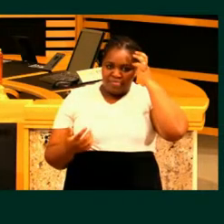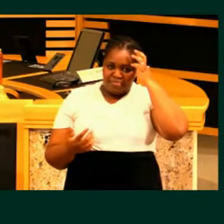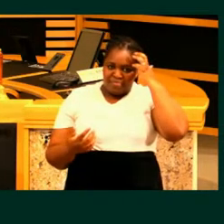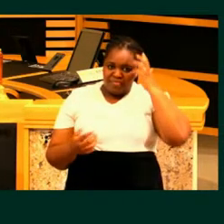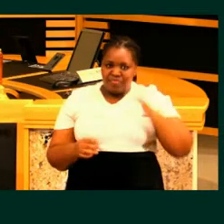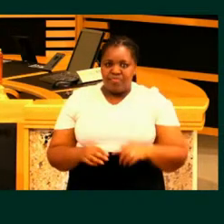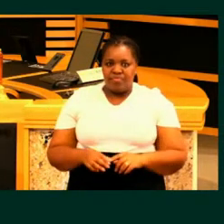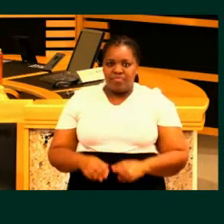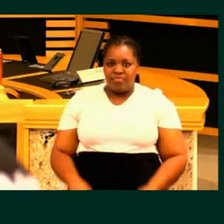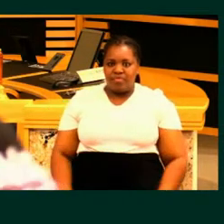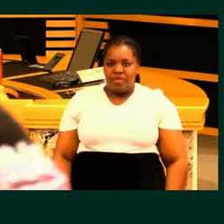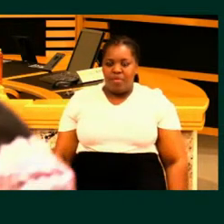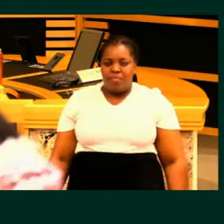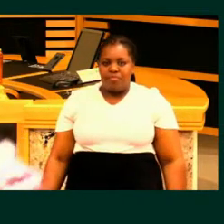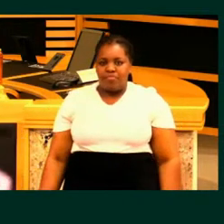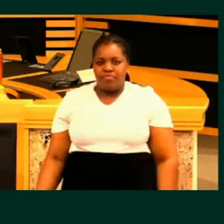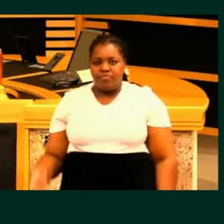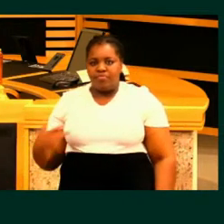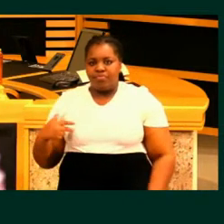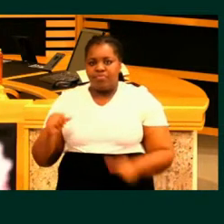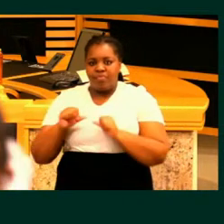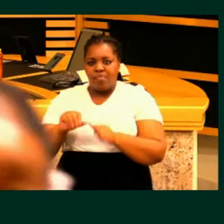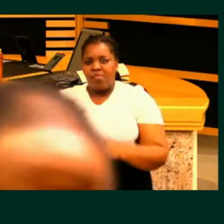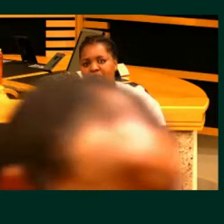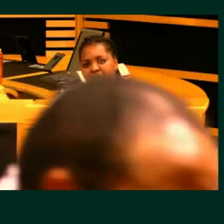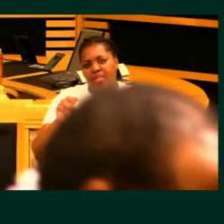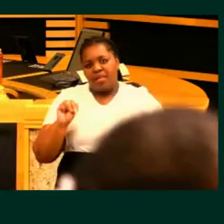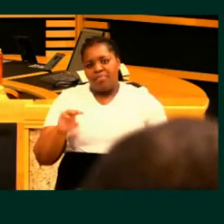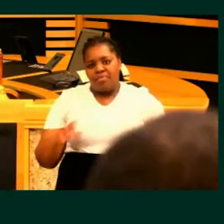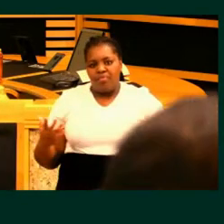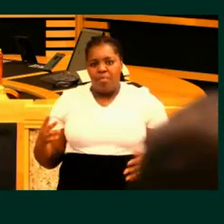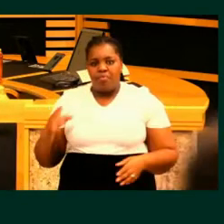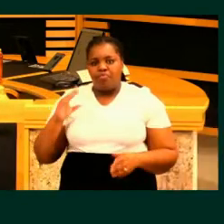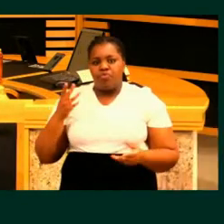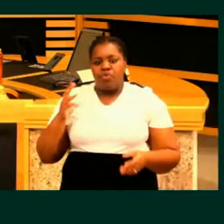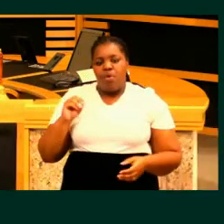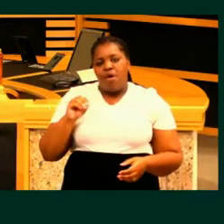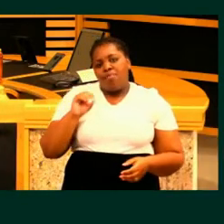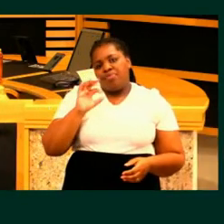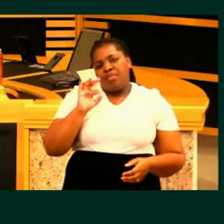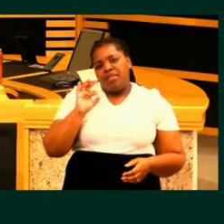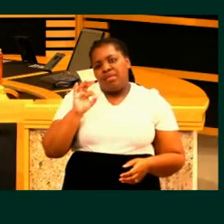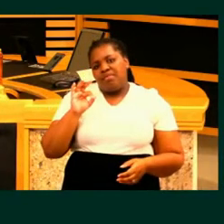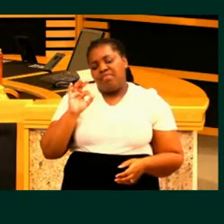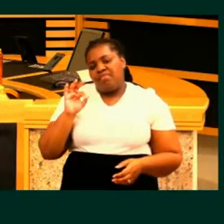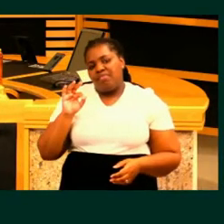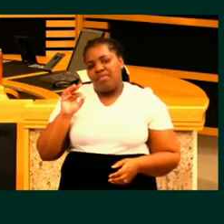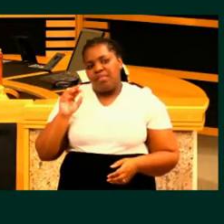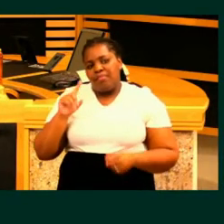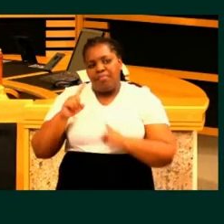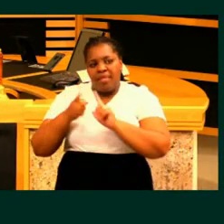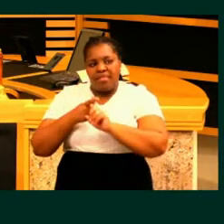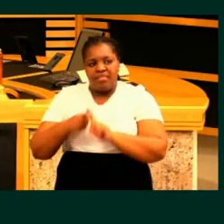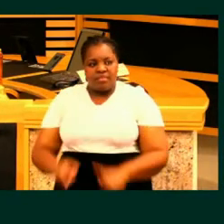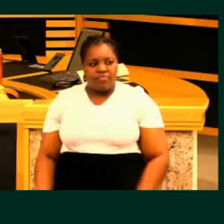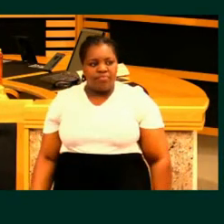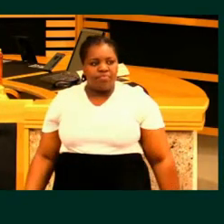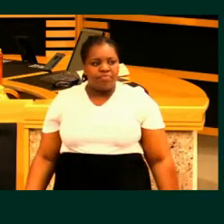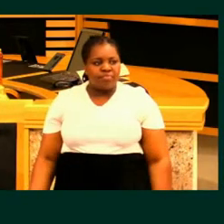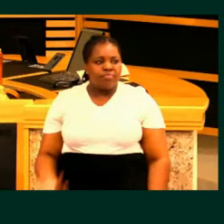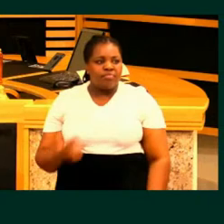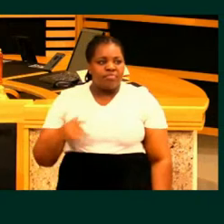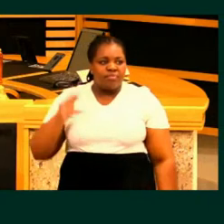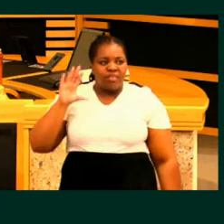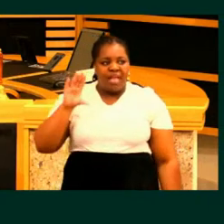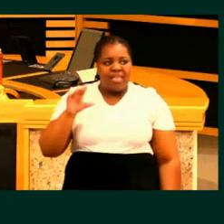seeing let's proceed there's no ATM there is no Freedom front plus let me invite the African